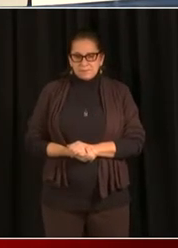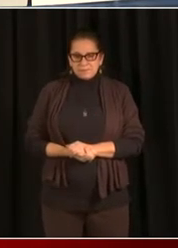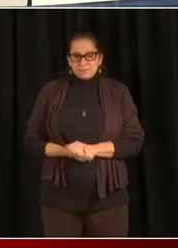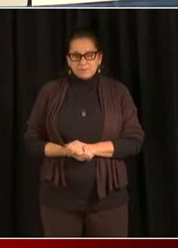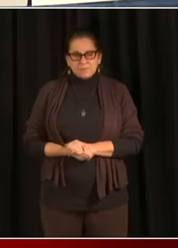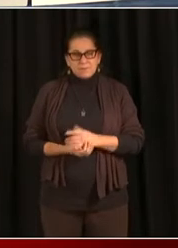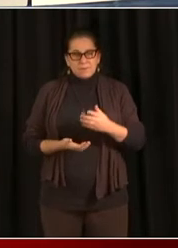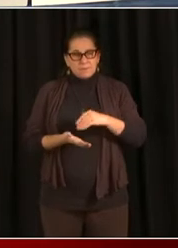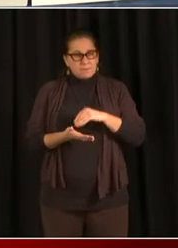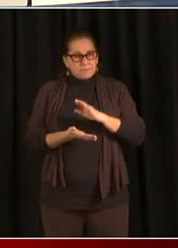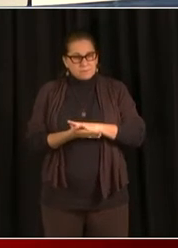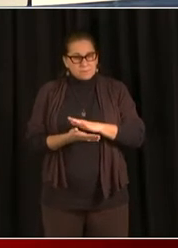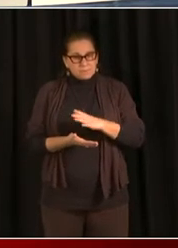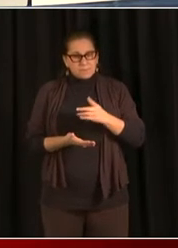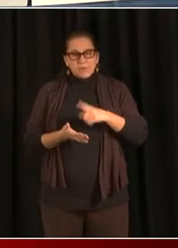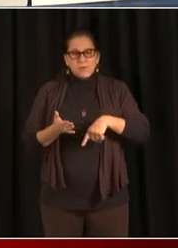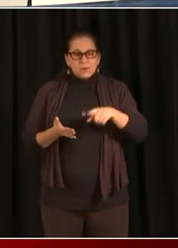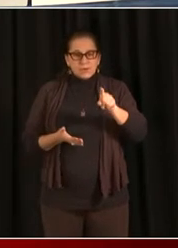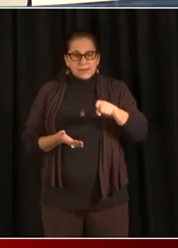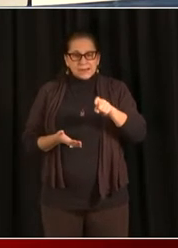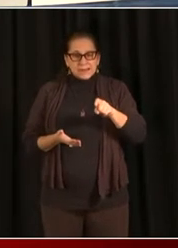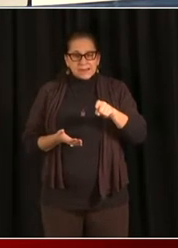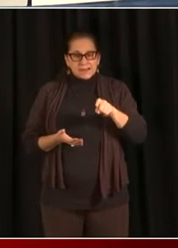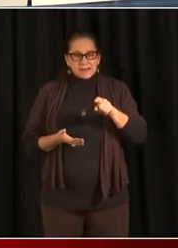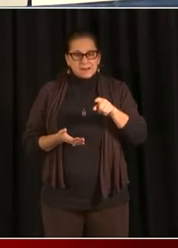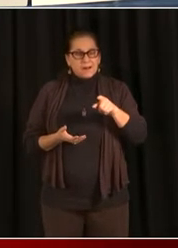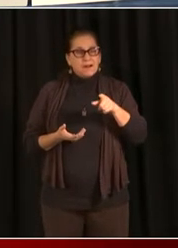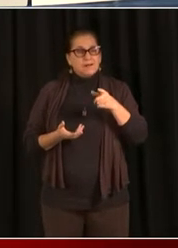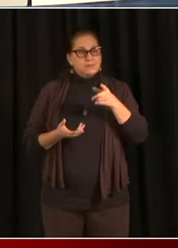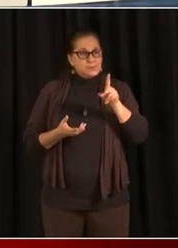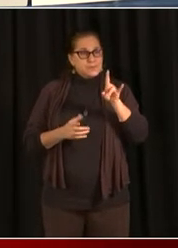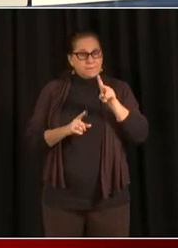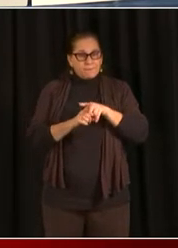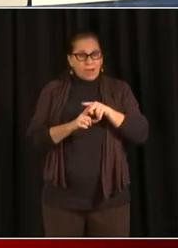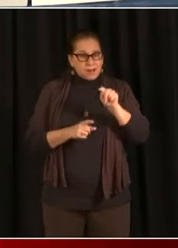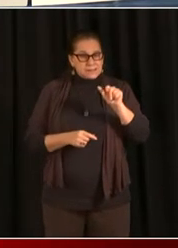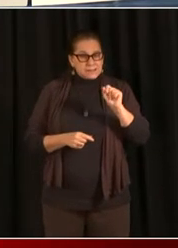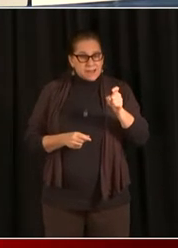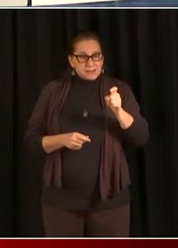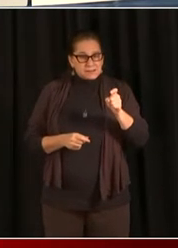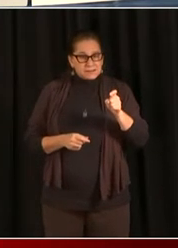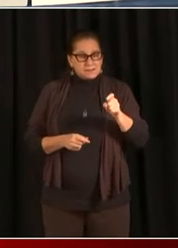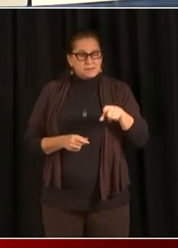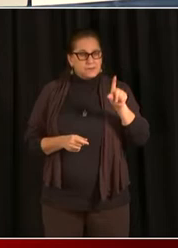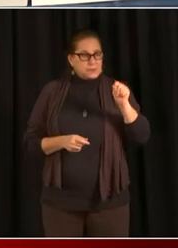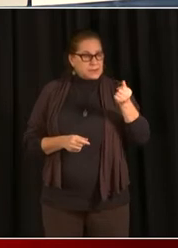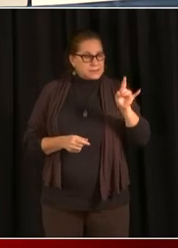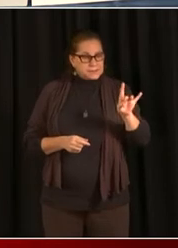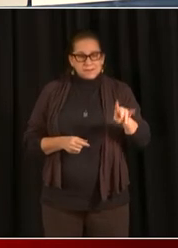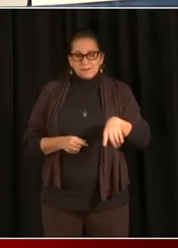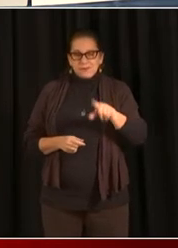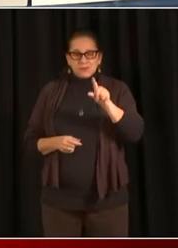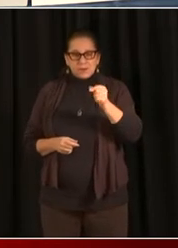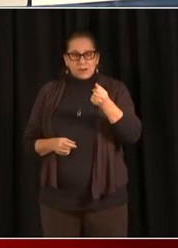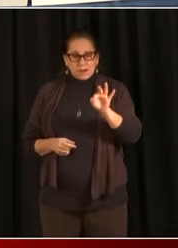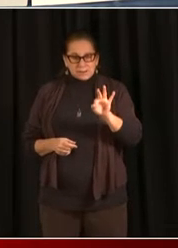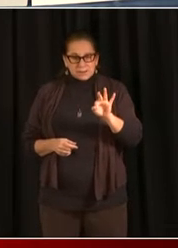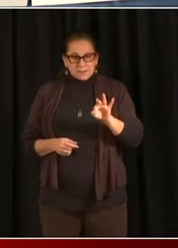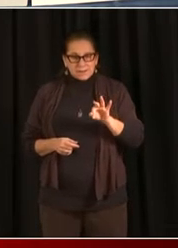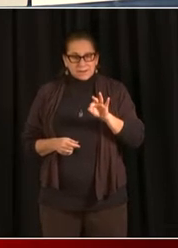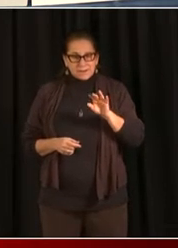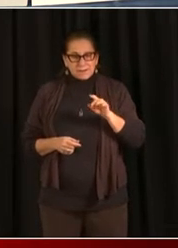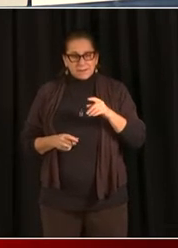need? So again, tax returns 2018, 2019, your 2019 monthly statements, income statements,